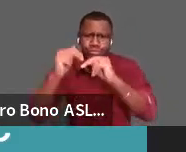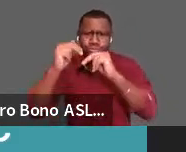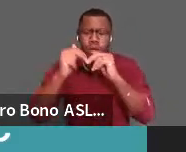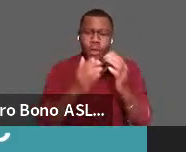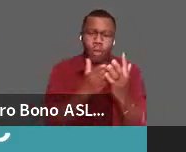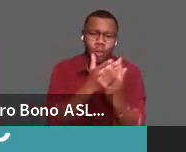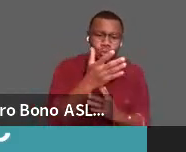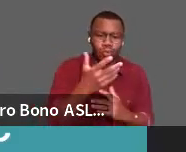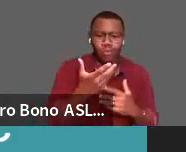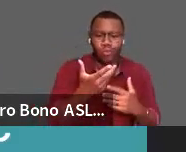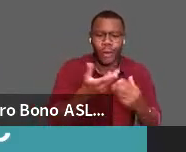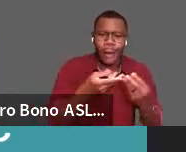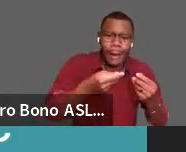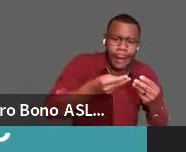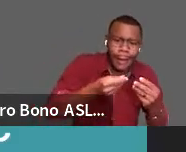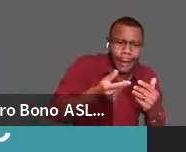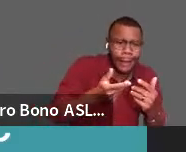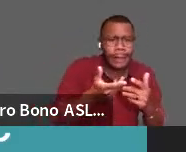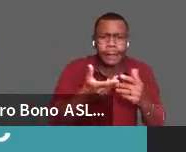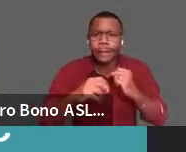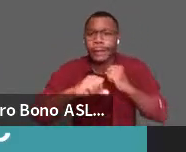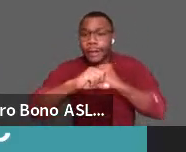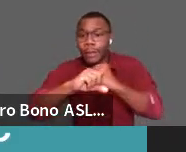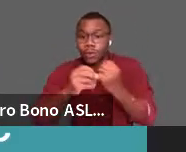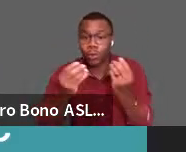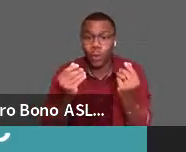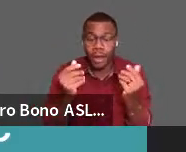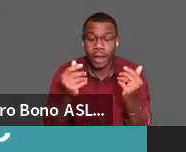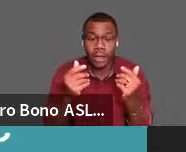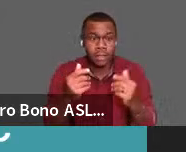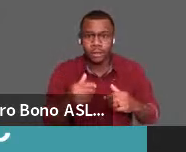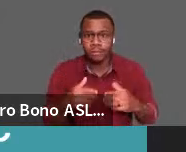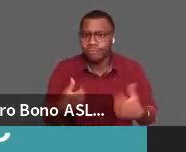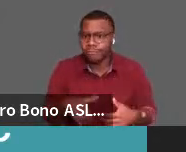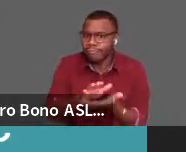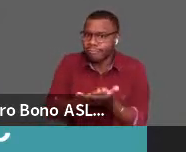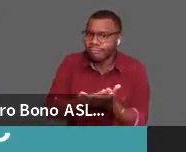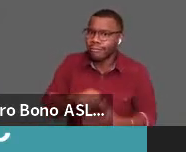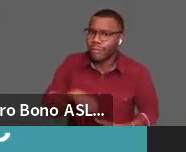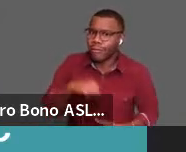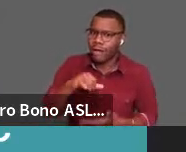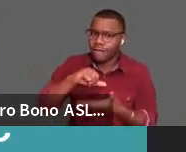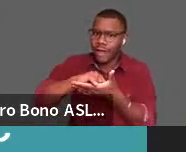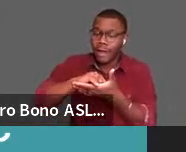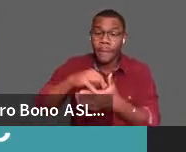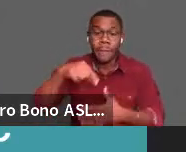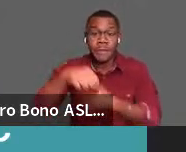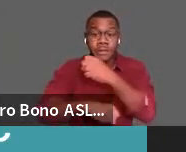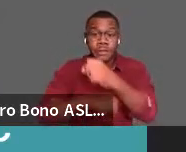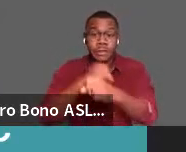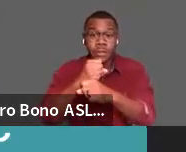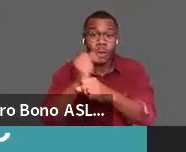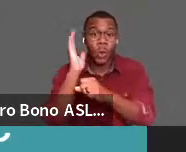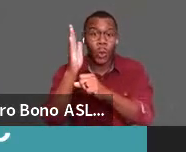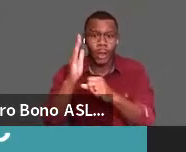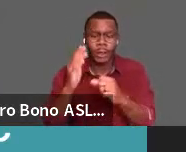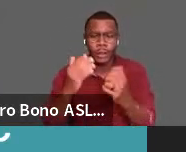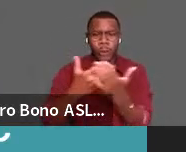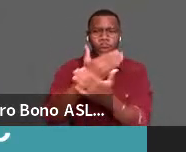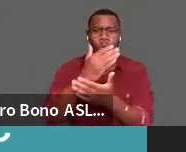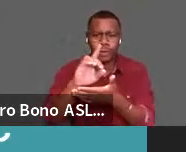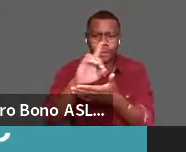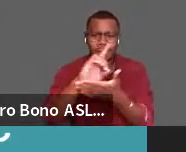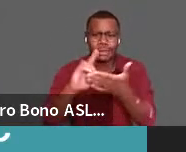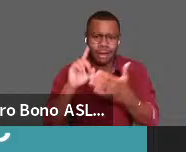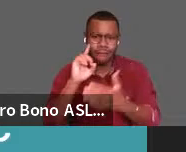commercial land. So proud on those fronts. Finally, looking forward this year to the redesign of our public workforce